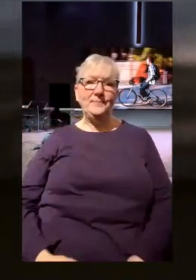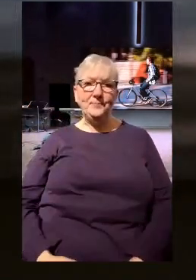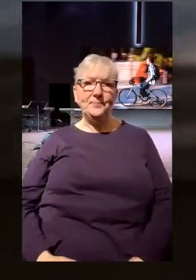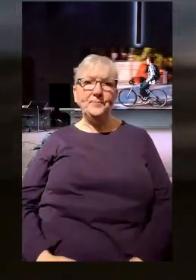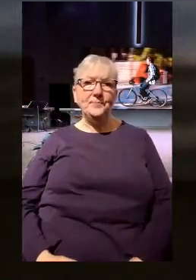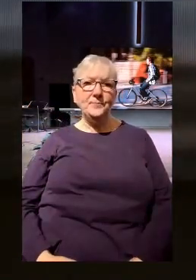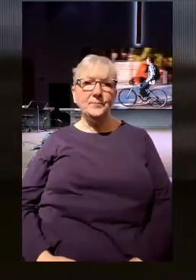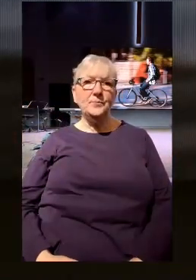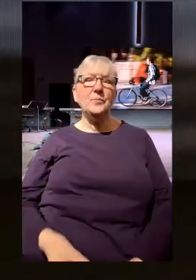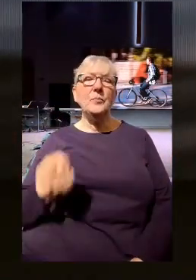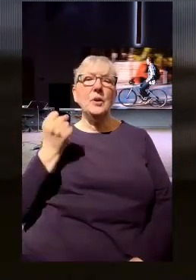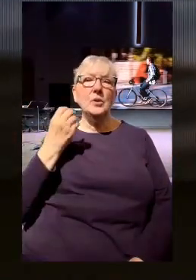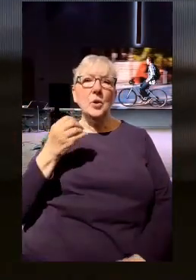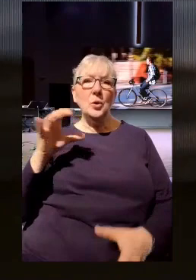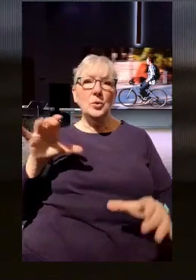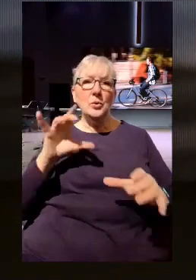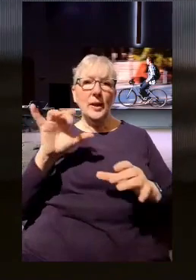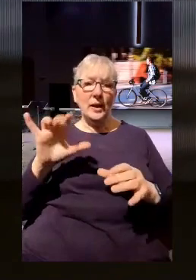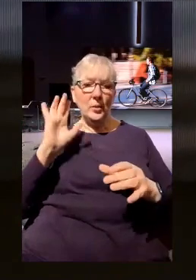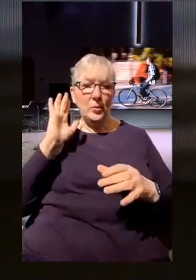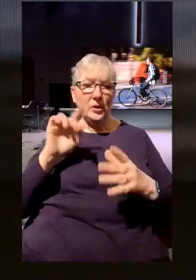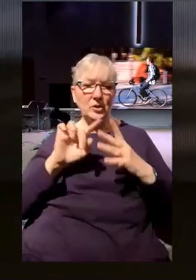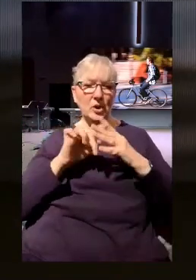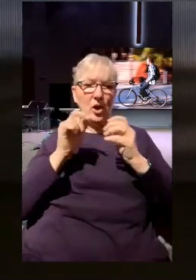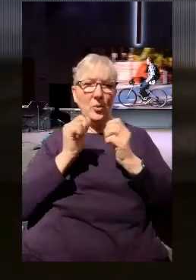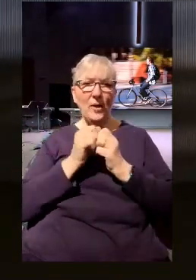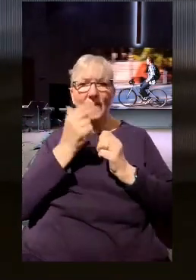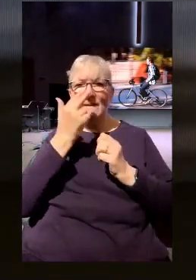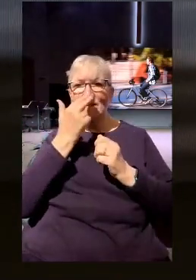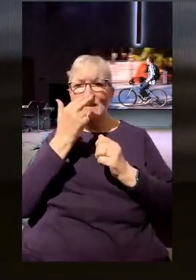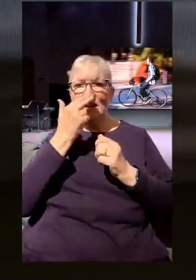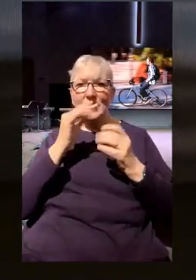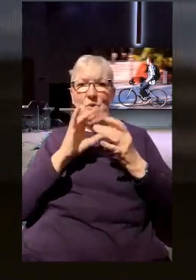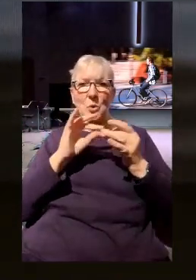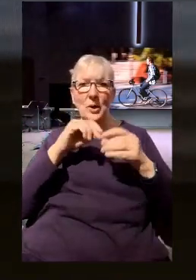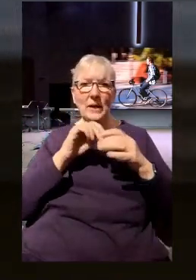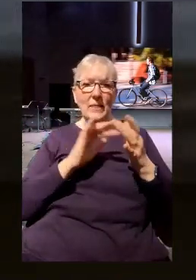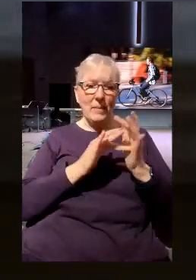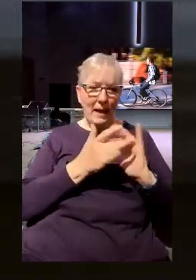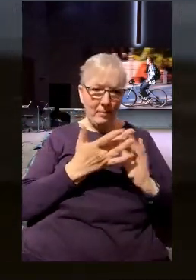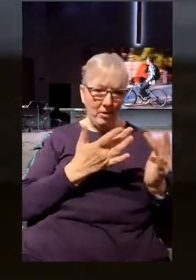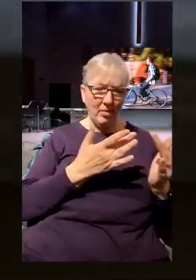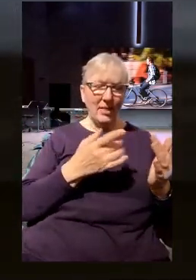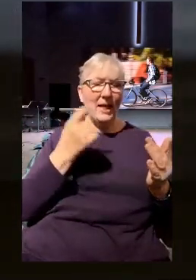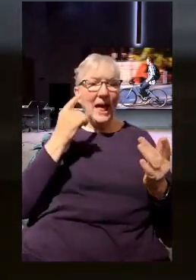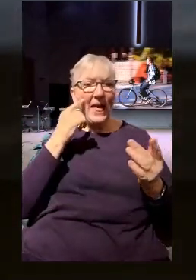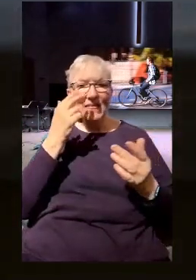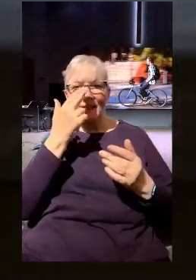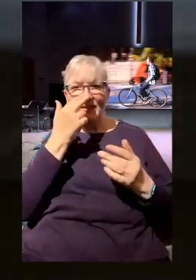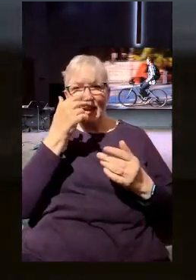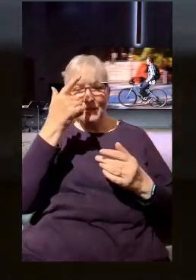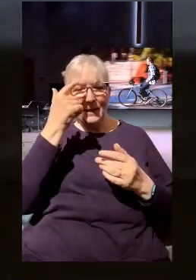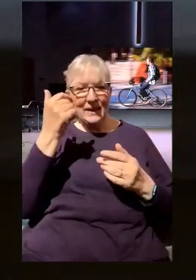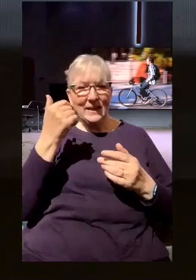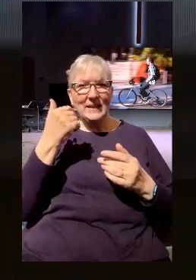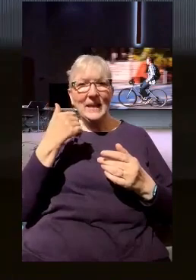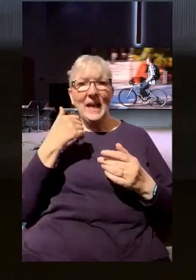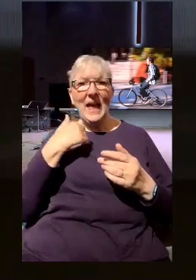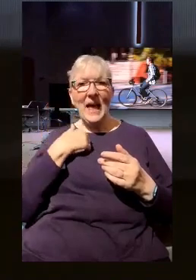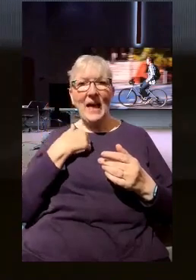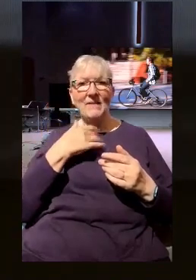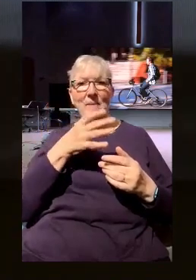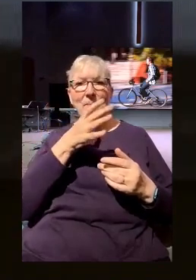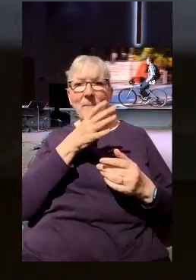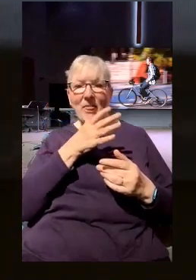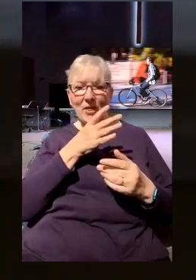So to do that, we're going to start with kind of a funny story in the Bible. I think it's funny because it has a meddling mother.